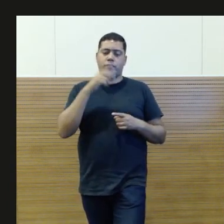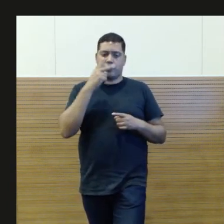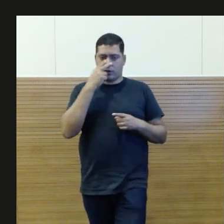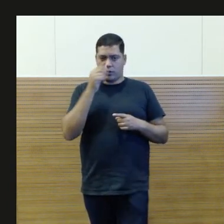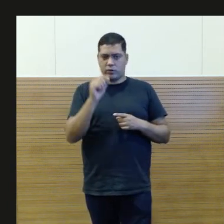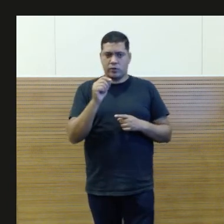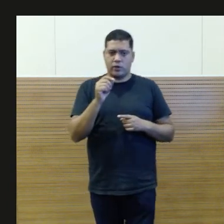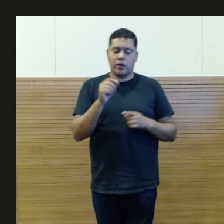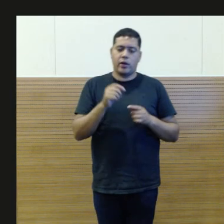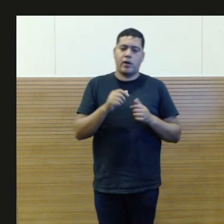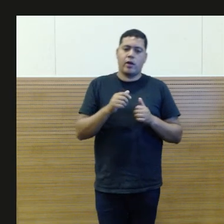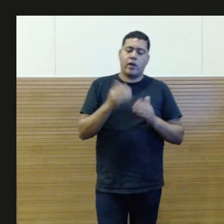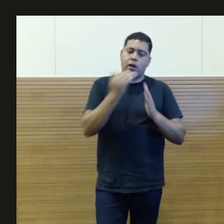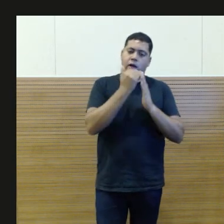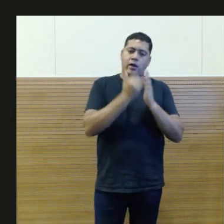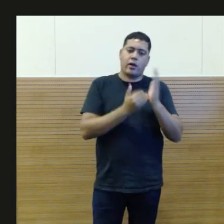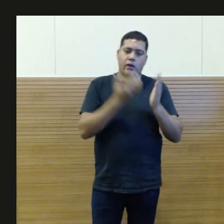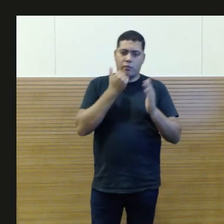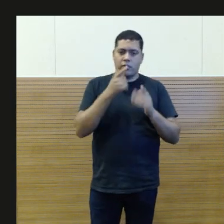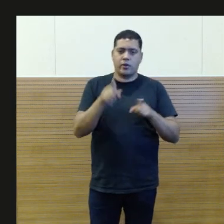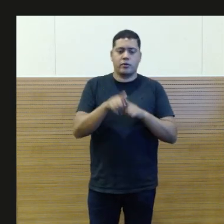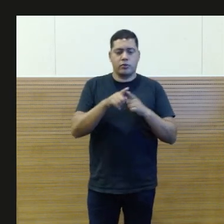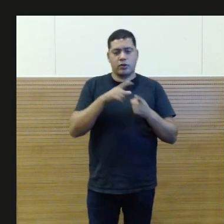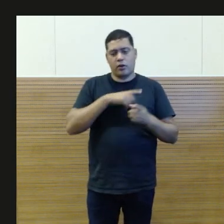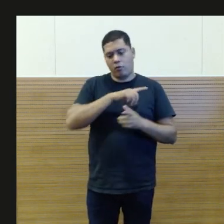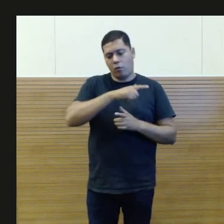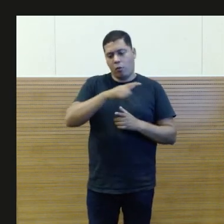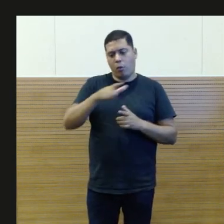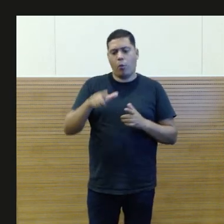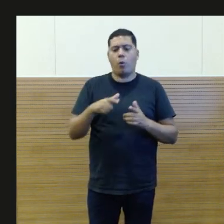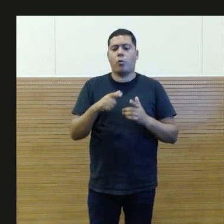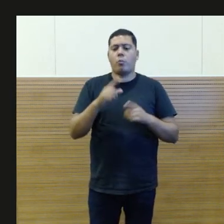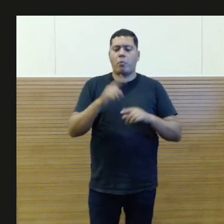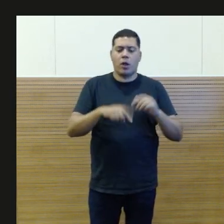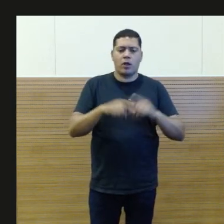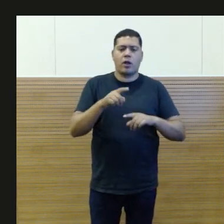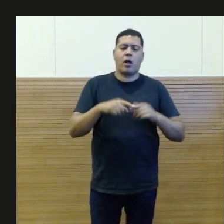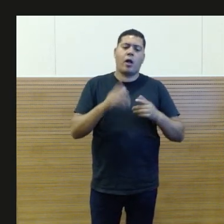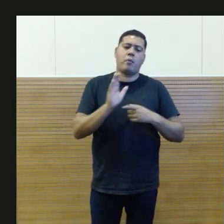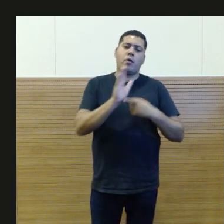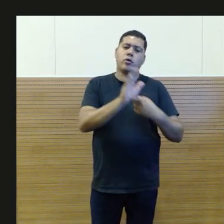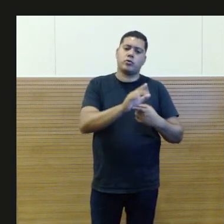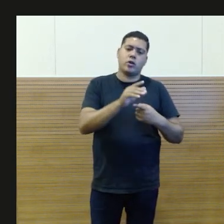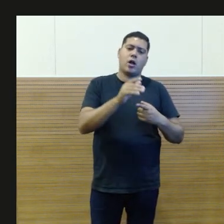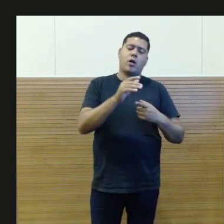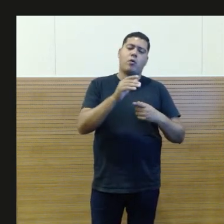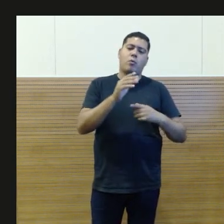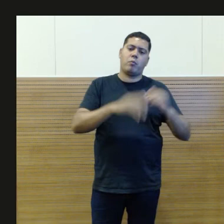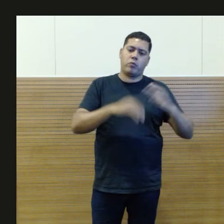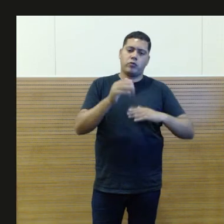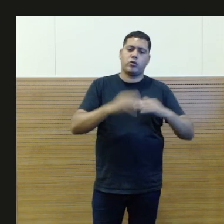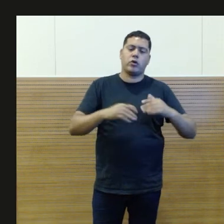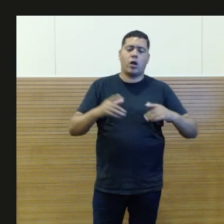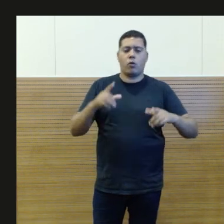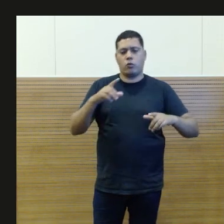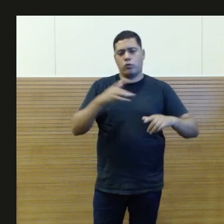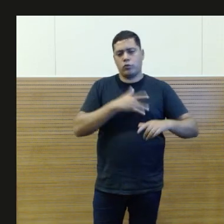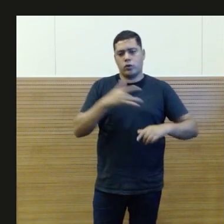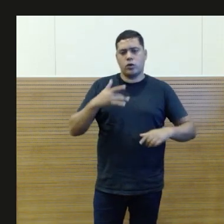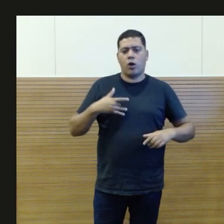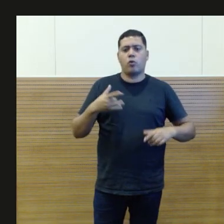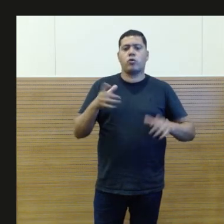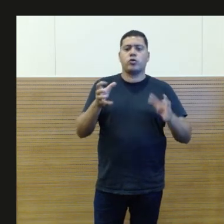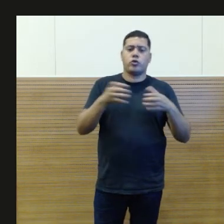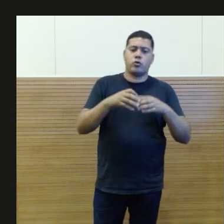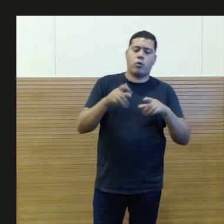and assistance, and to make this dietary guide, just like the Brazilian population guide has been used as a basis